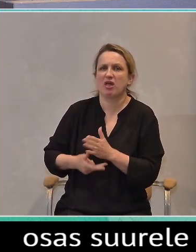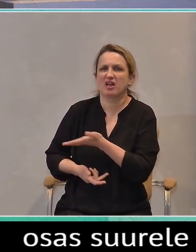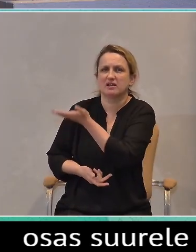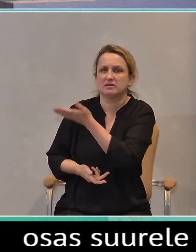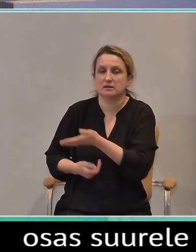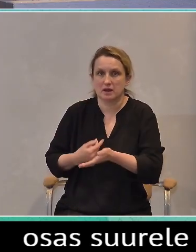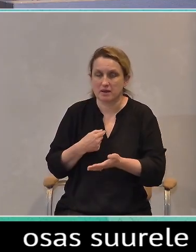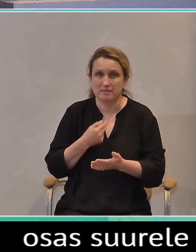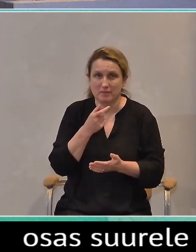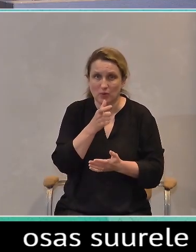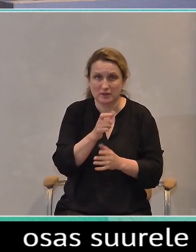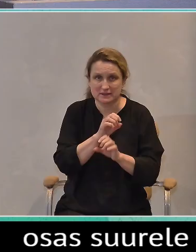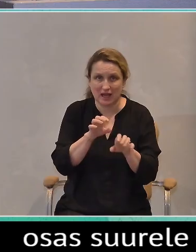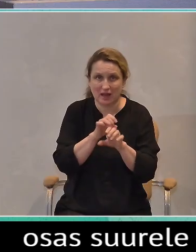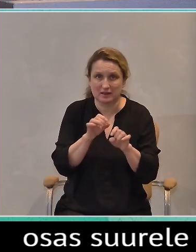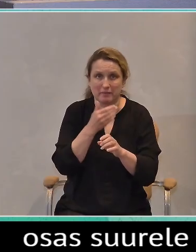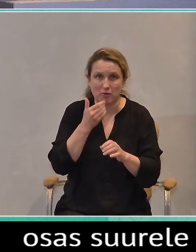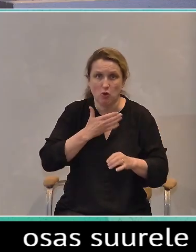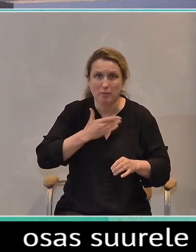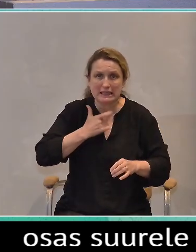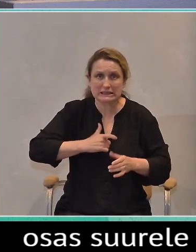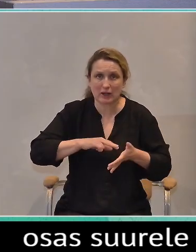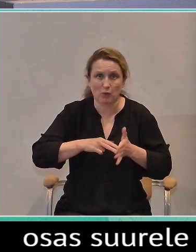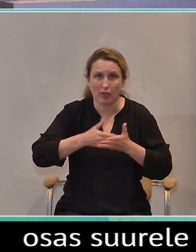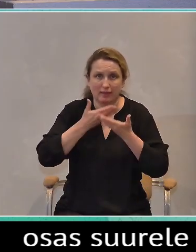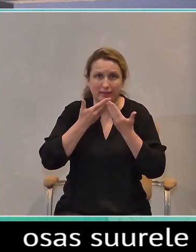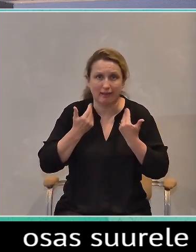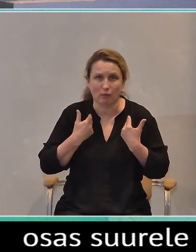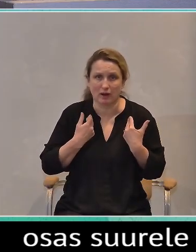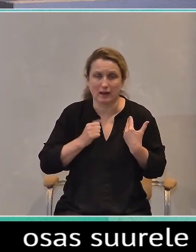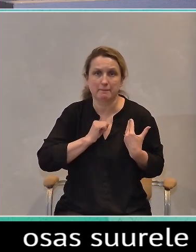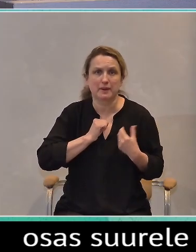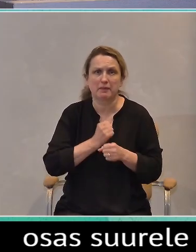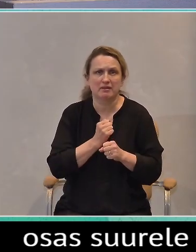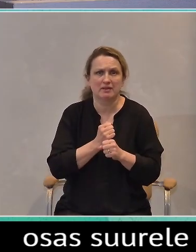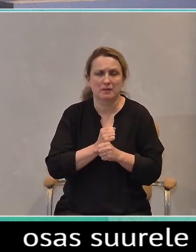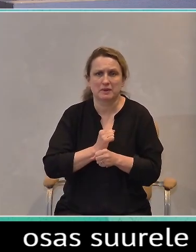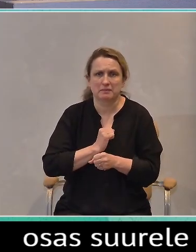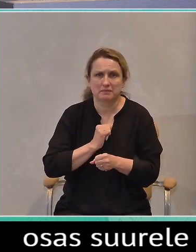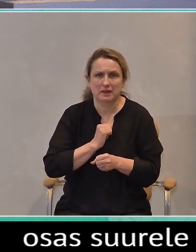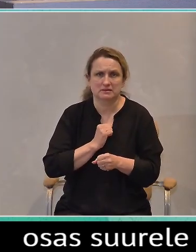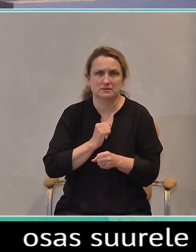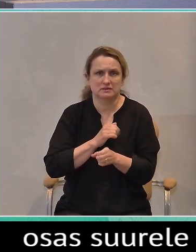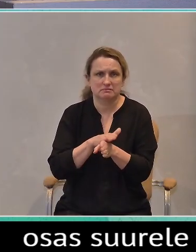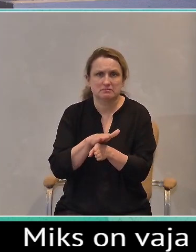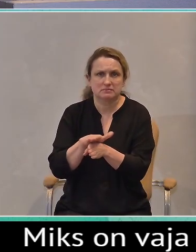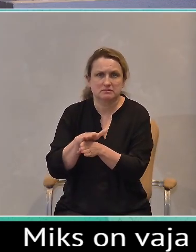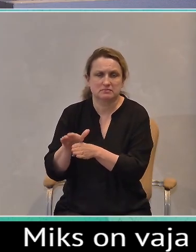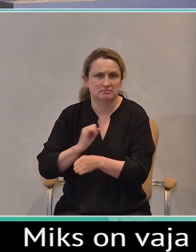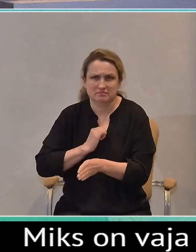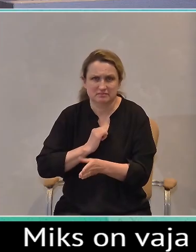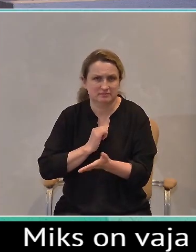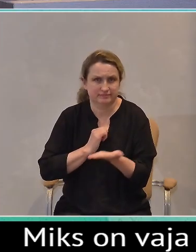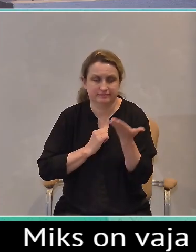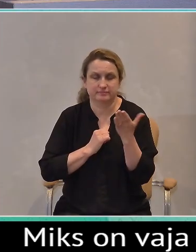it forgotten known person private project, and I've tried to explain that this is not my private project